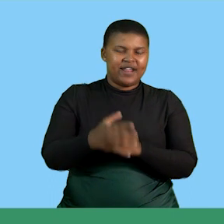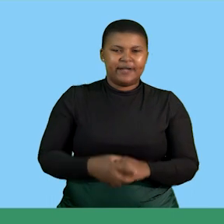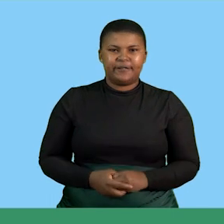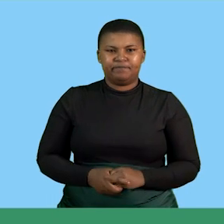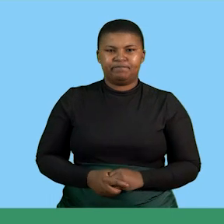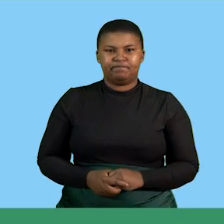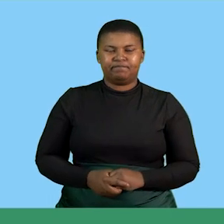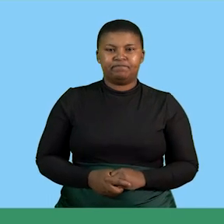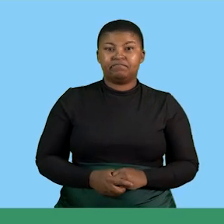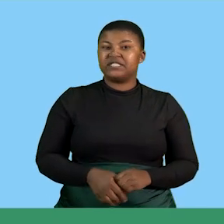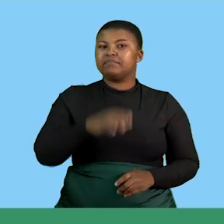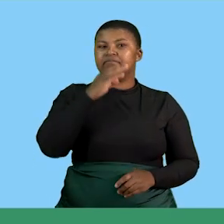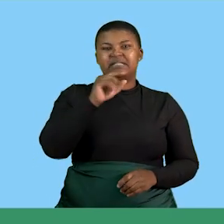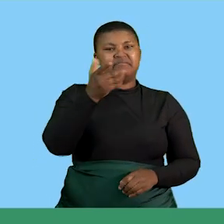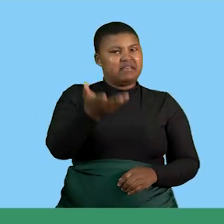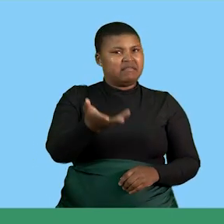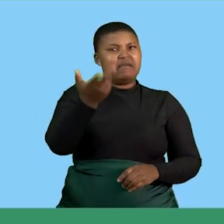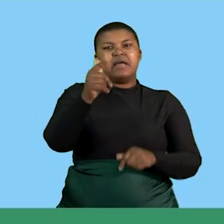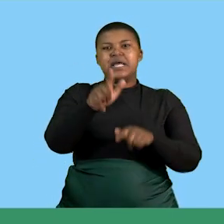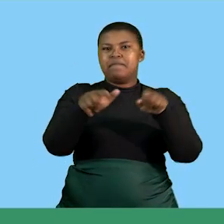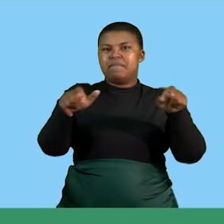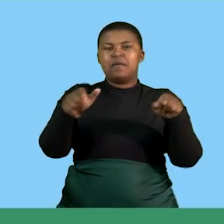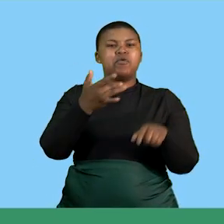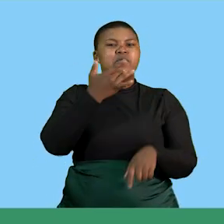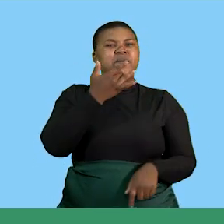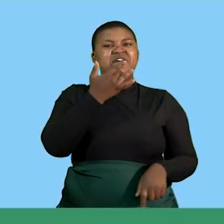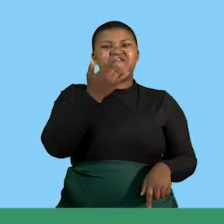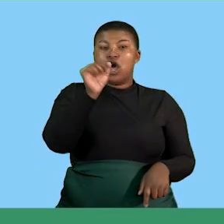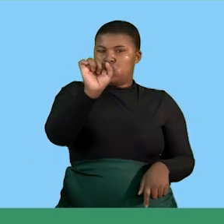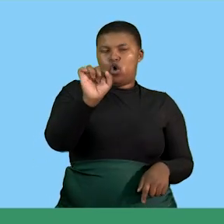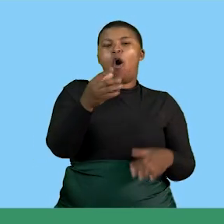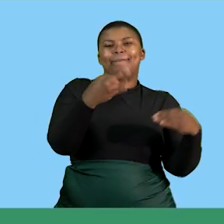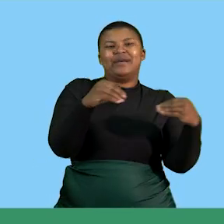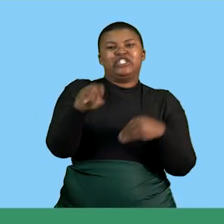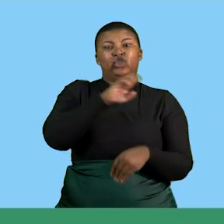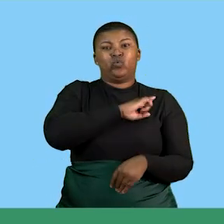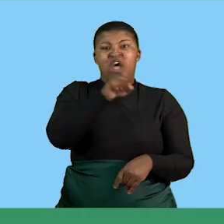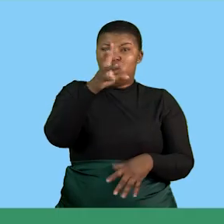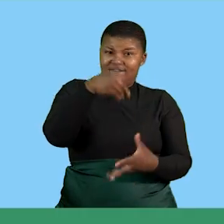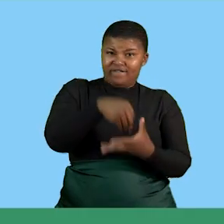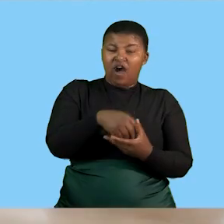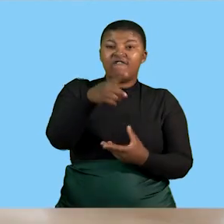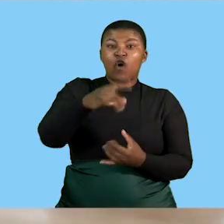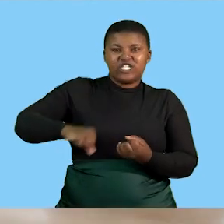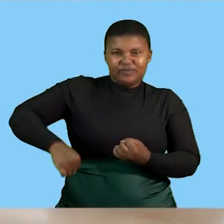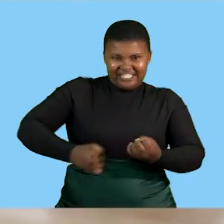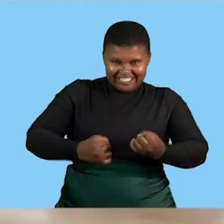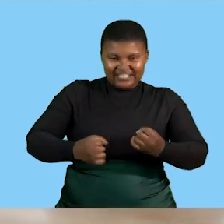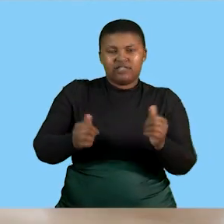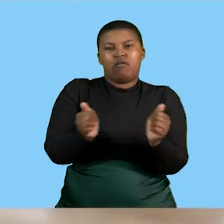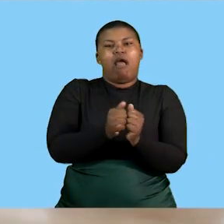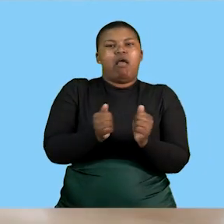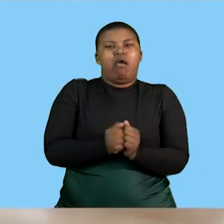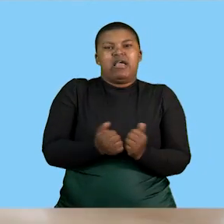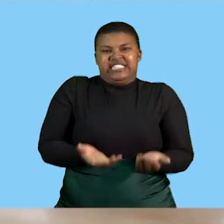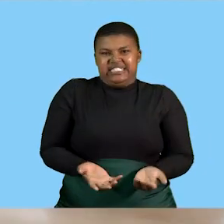a competitive advantage. So mostly Pixar will, for example, use the toys to market their